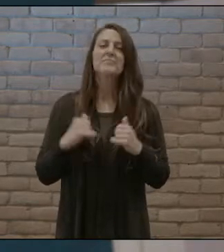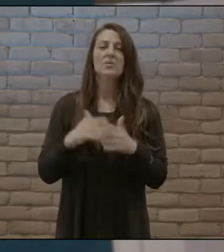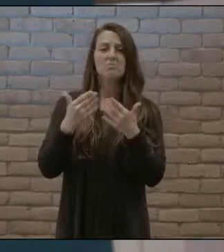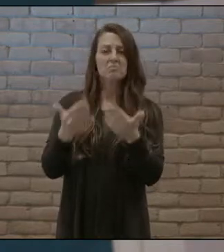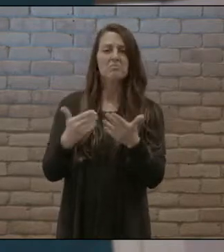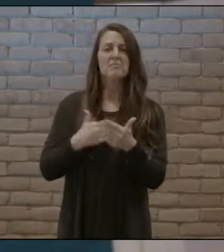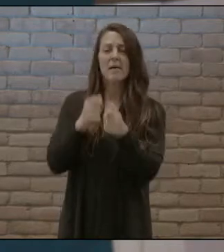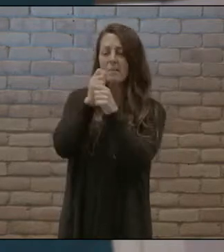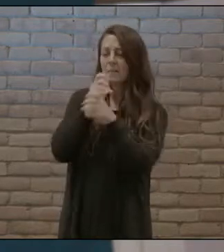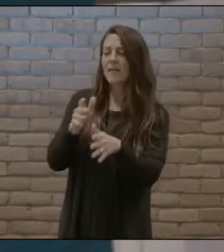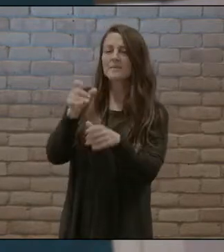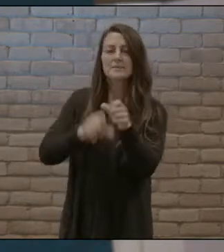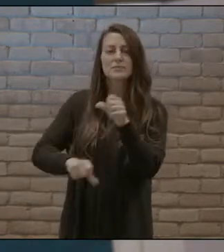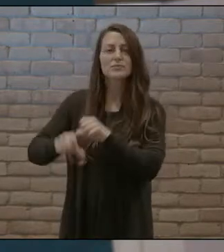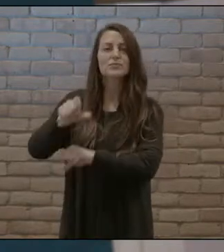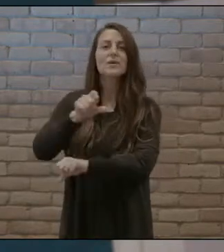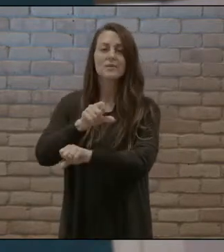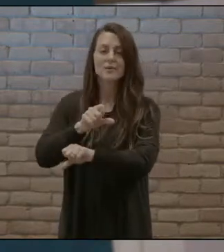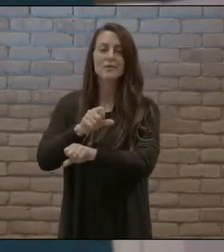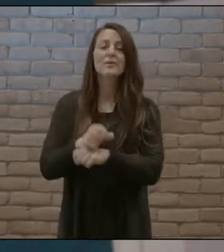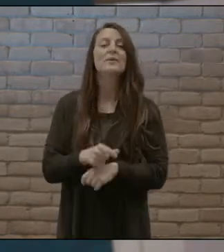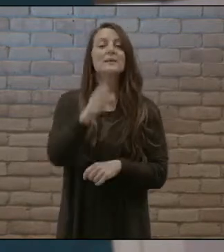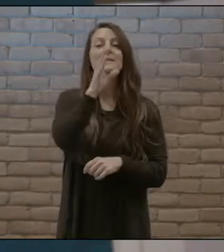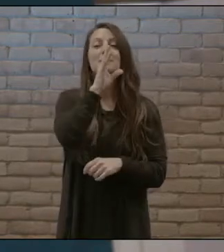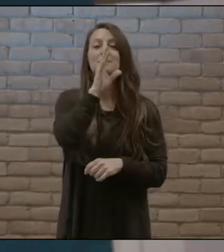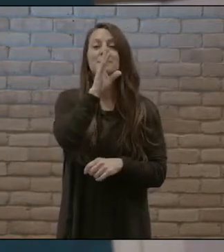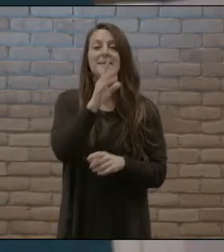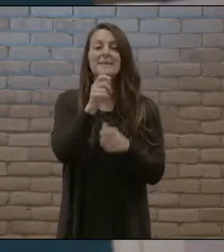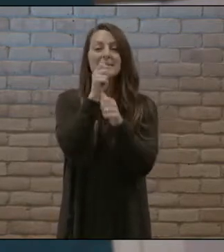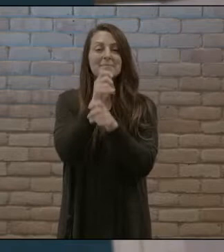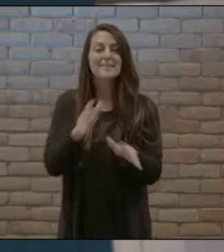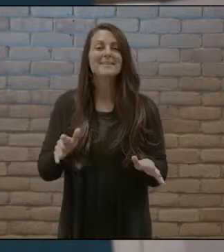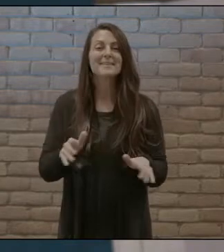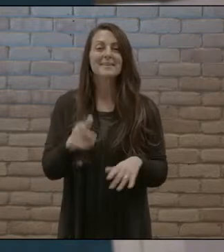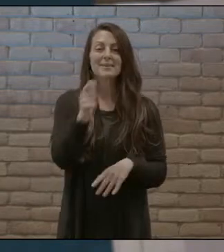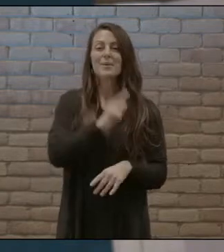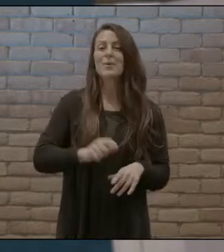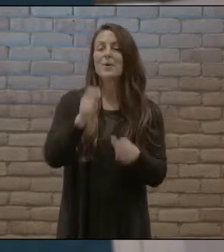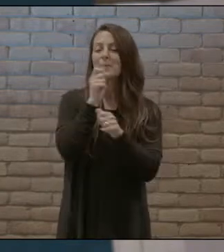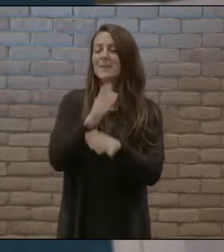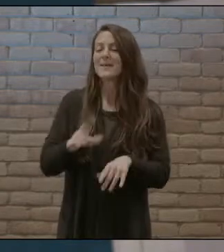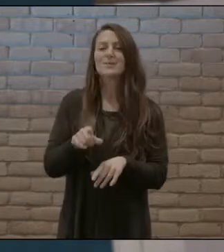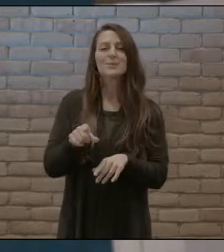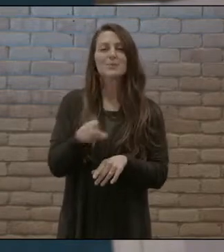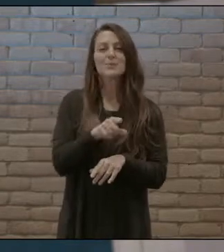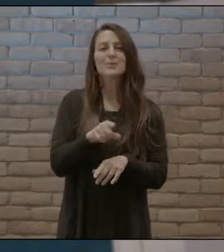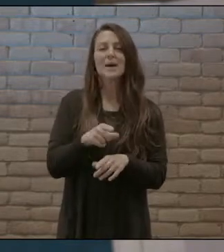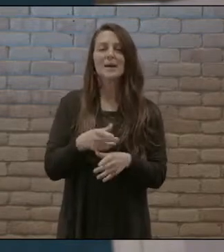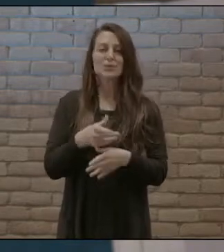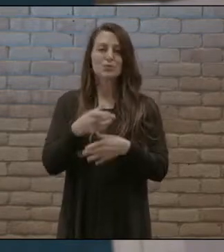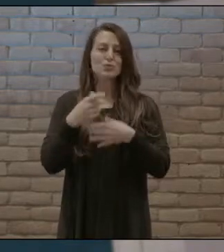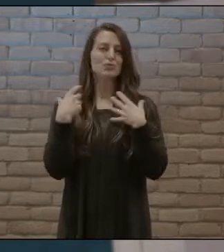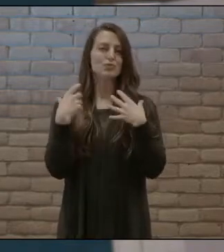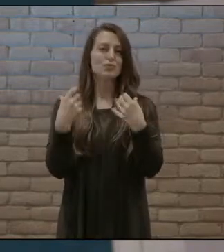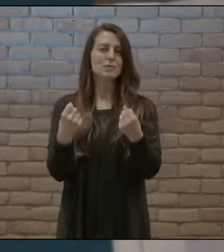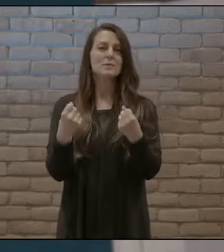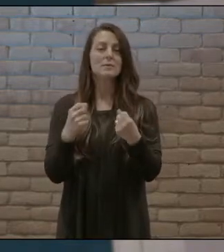a blessing at this time, speaking these words. May the Lord bless you and strengthen you in your faith.